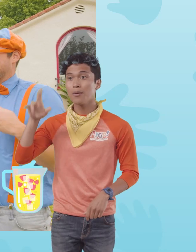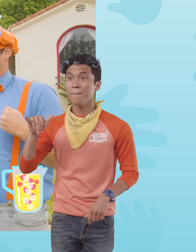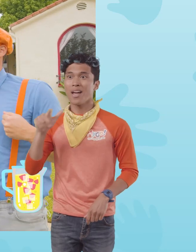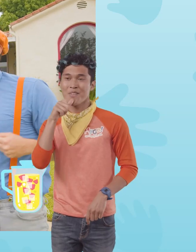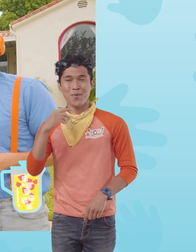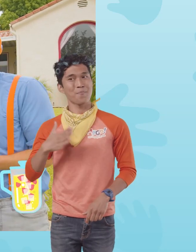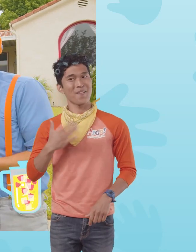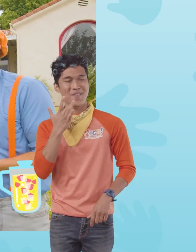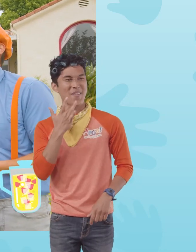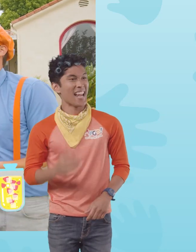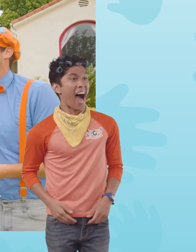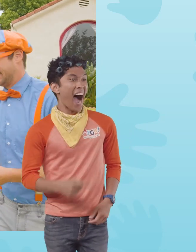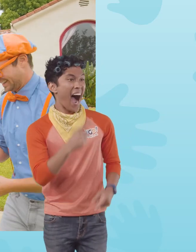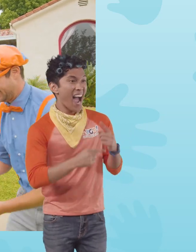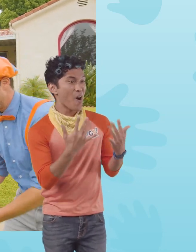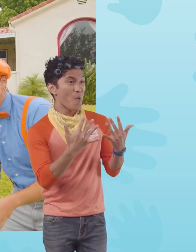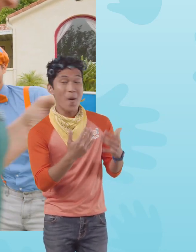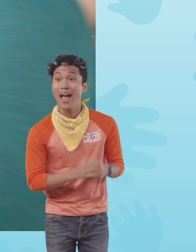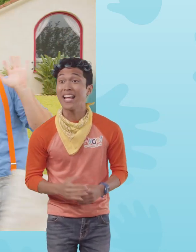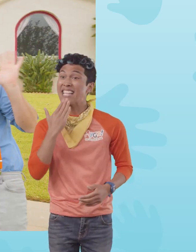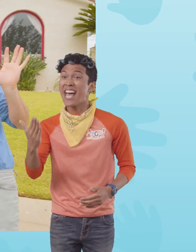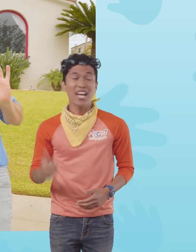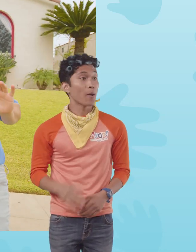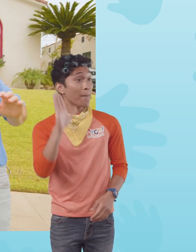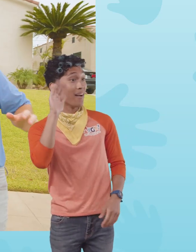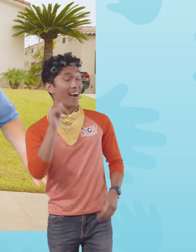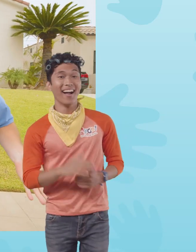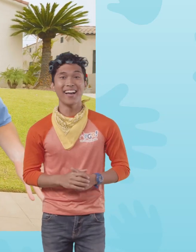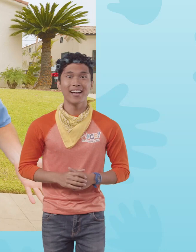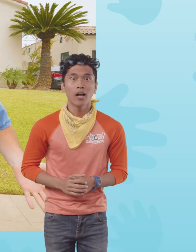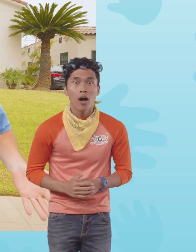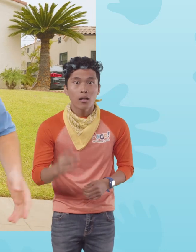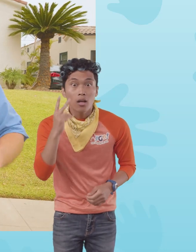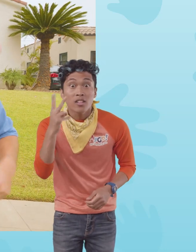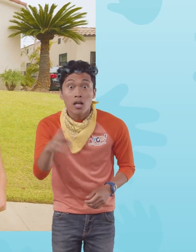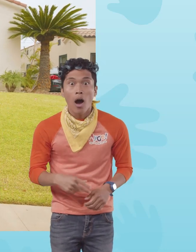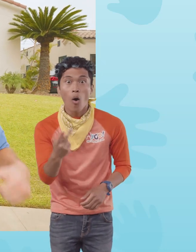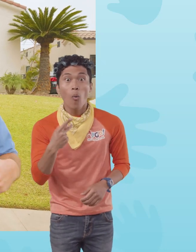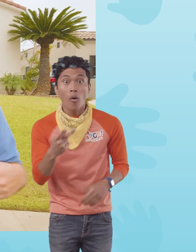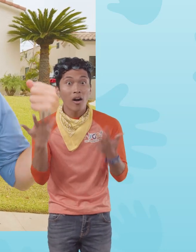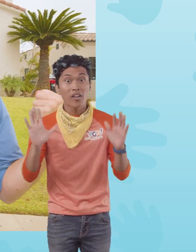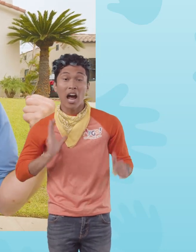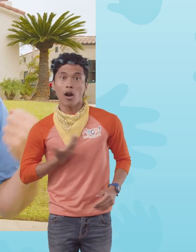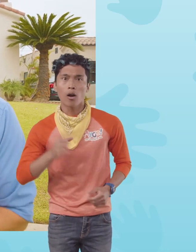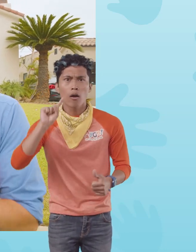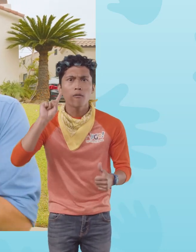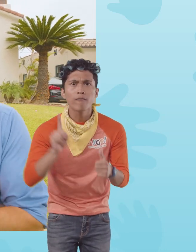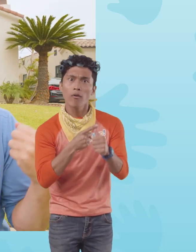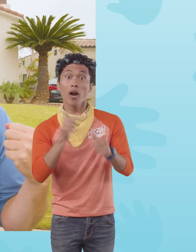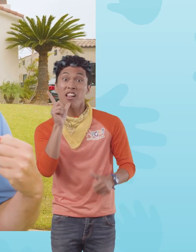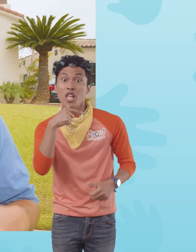lemonade. My favorite. I can't wait to try. Thank you. All right, see you later. Bye. Did you see that? You and I just made our very